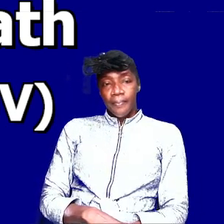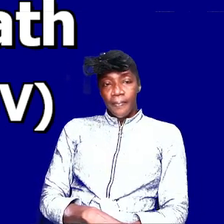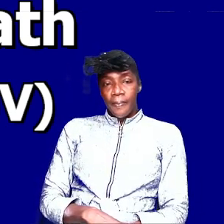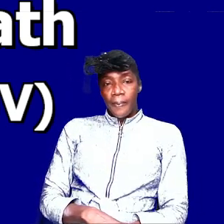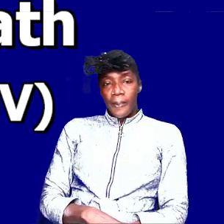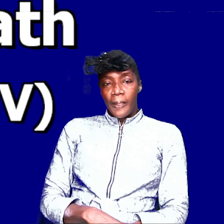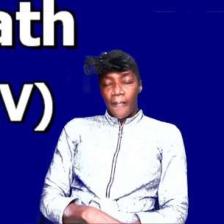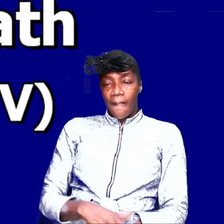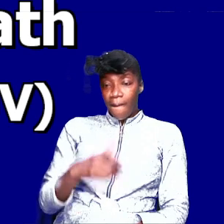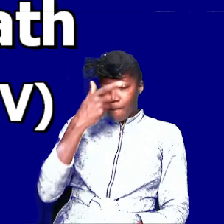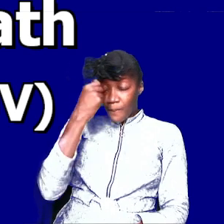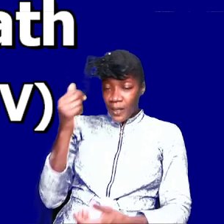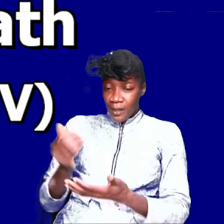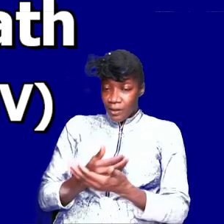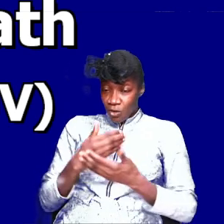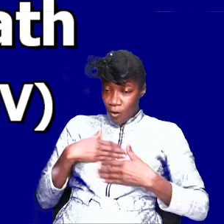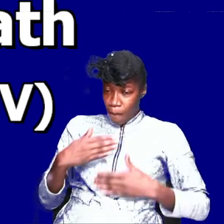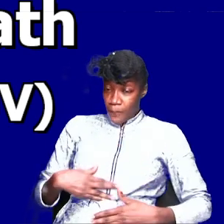And because somebody